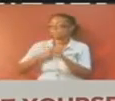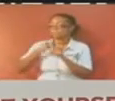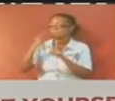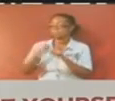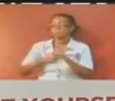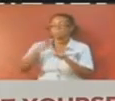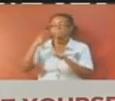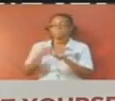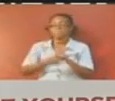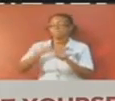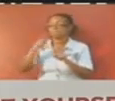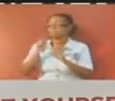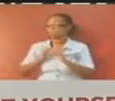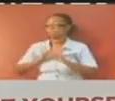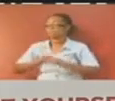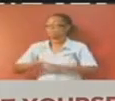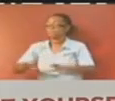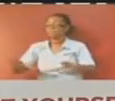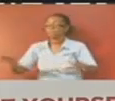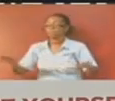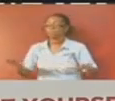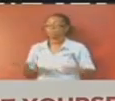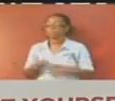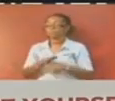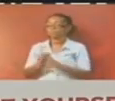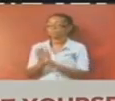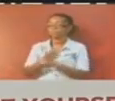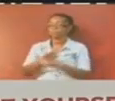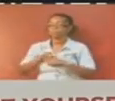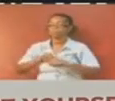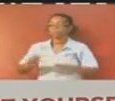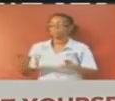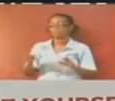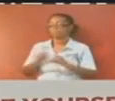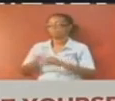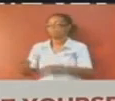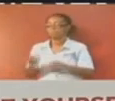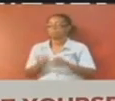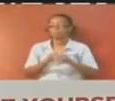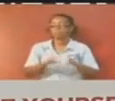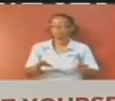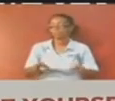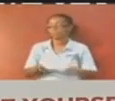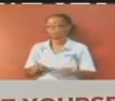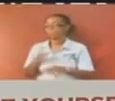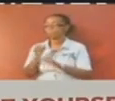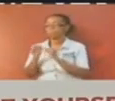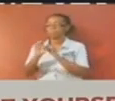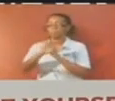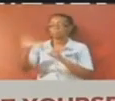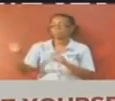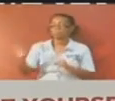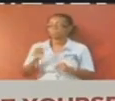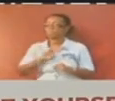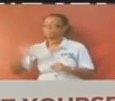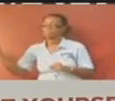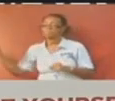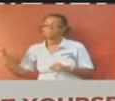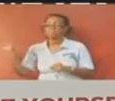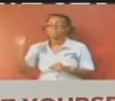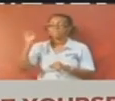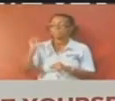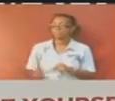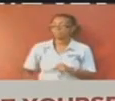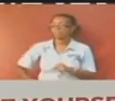from County Kearney. Dr. Janine St. Bernard has been warning this country that this recent